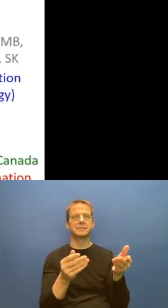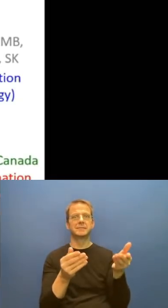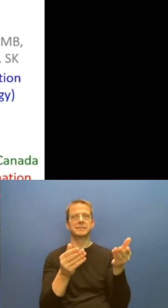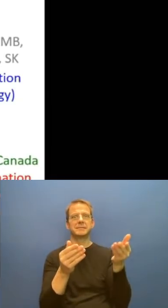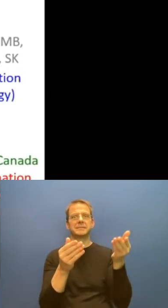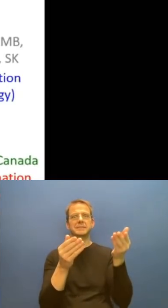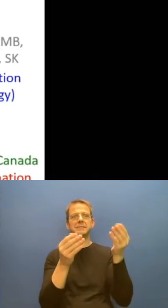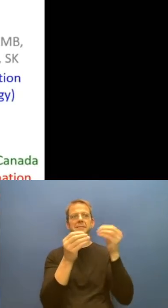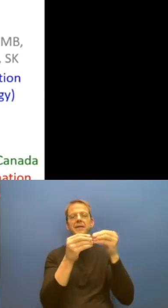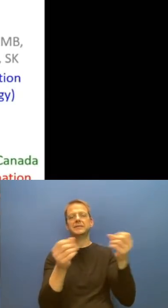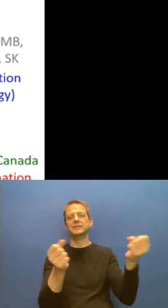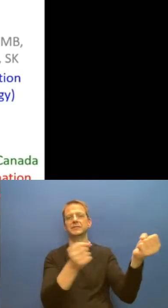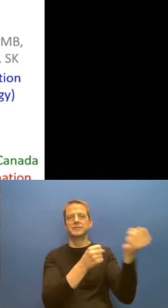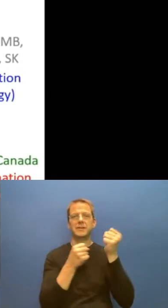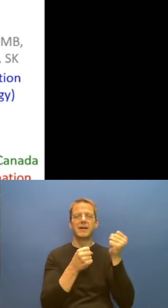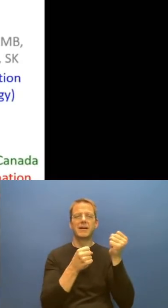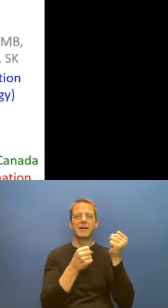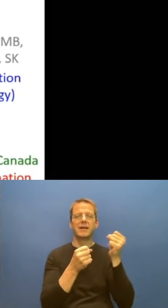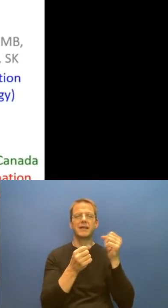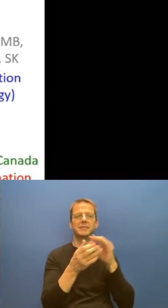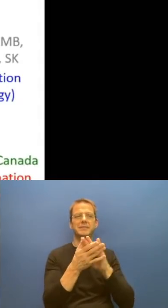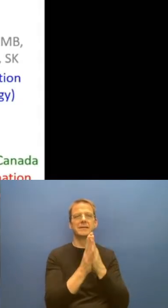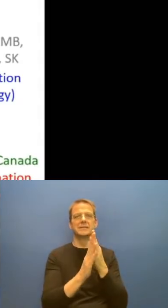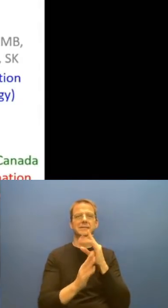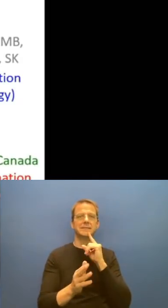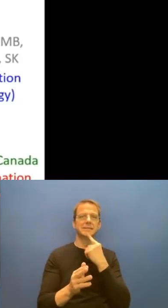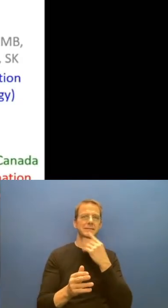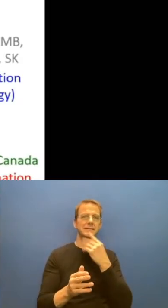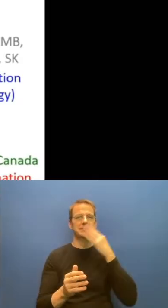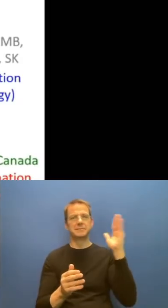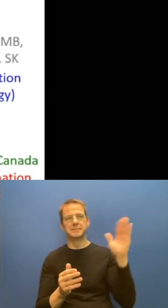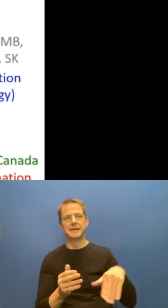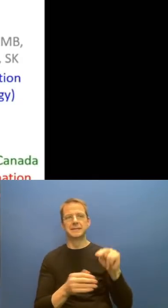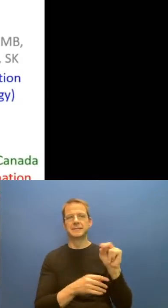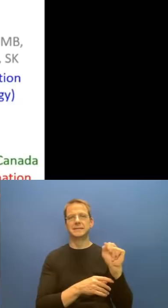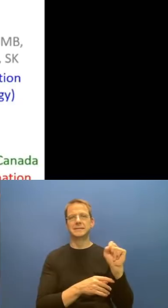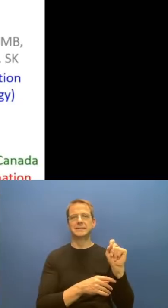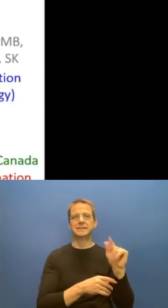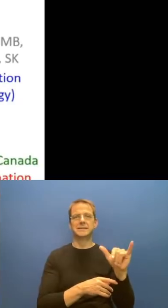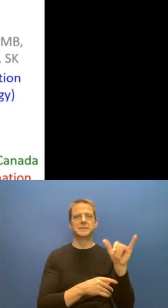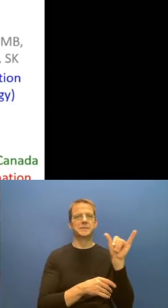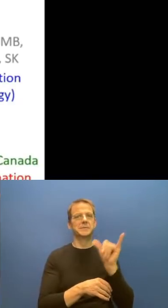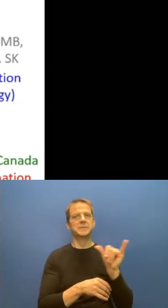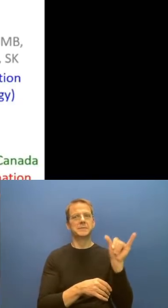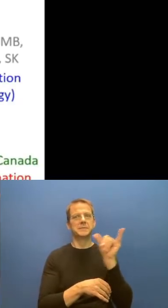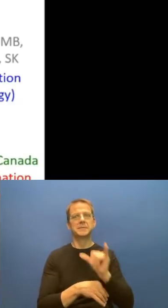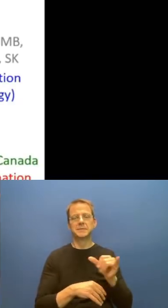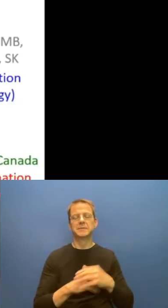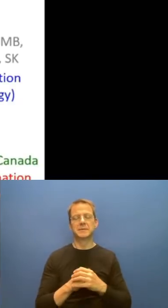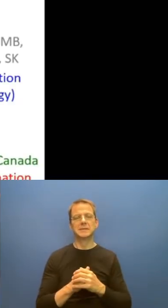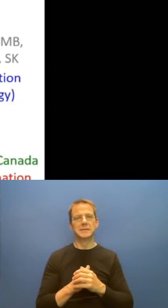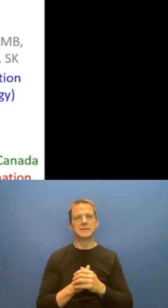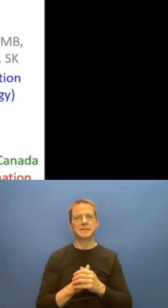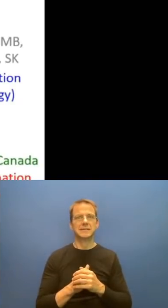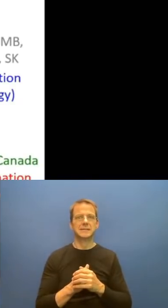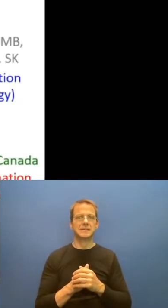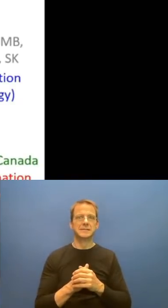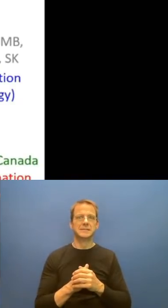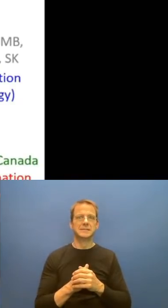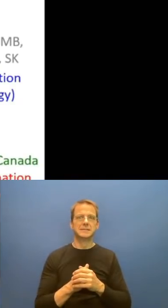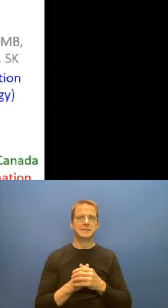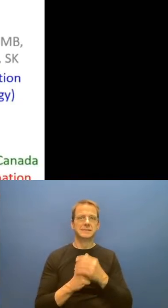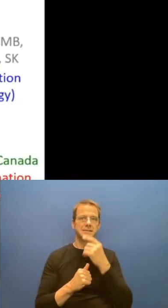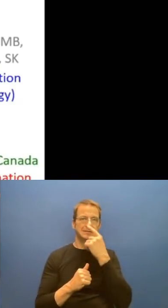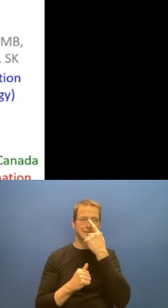evolves into nasty variants. Also, by letting virus spread, we generate waves. And here's the difference